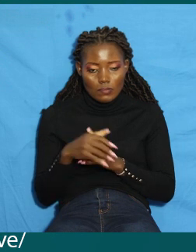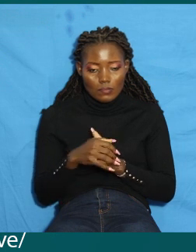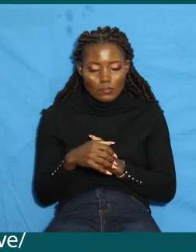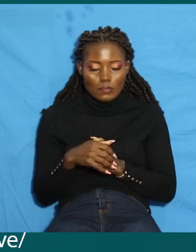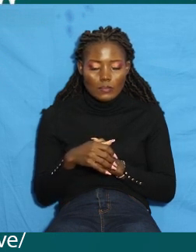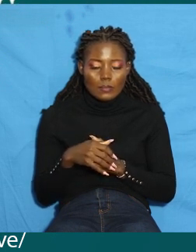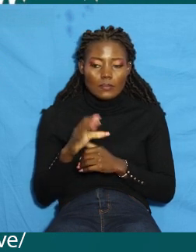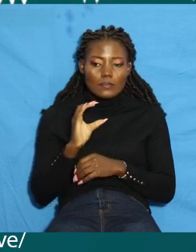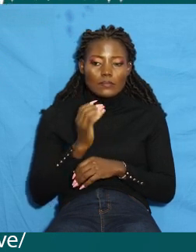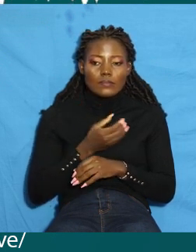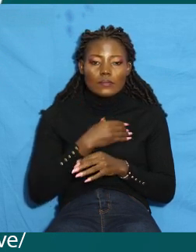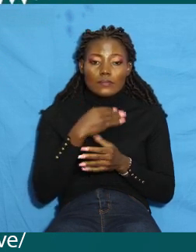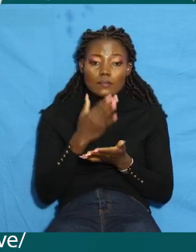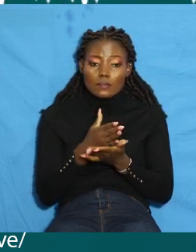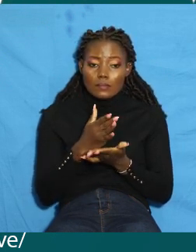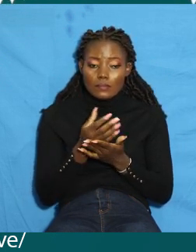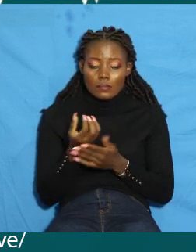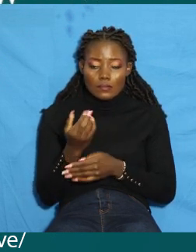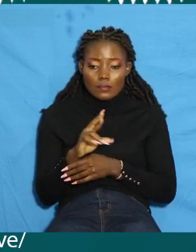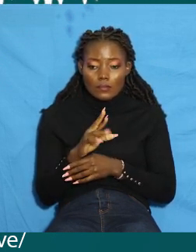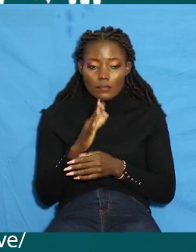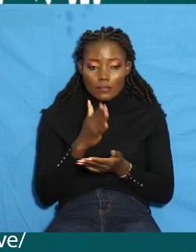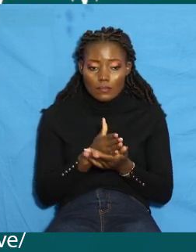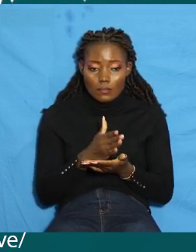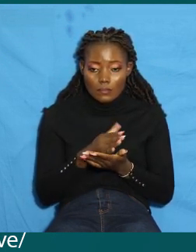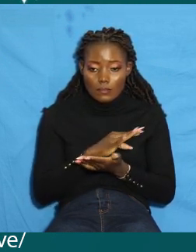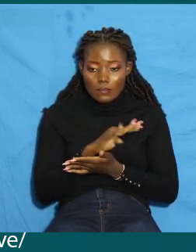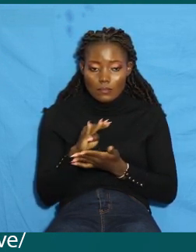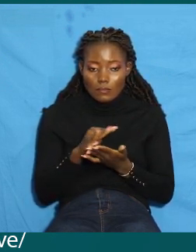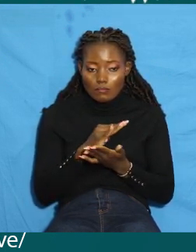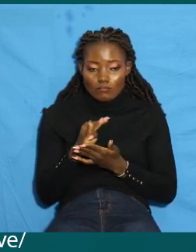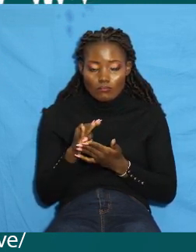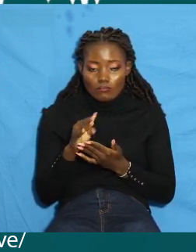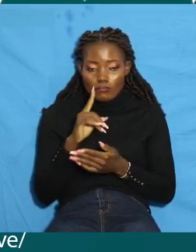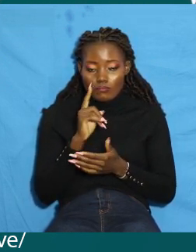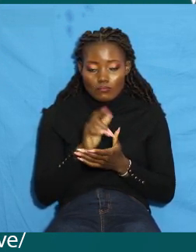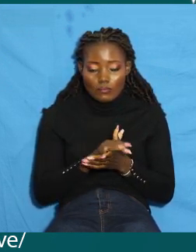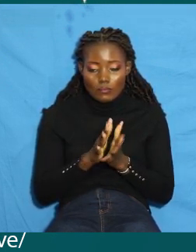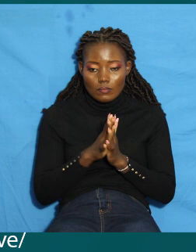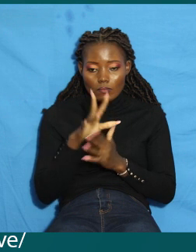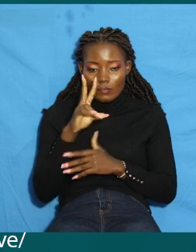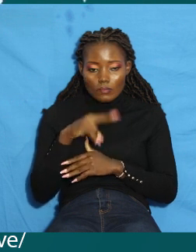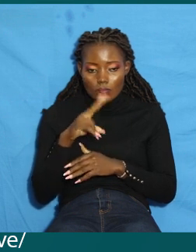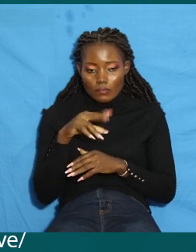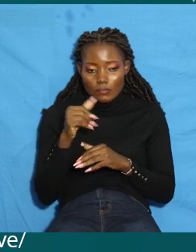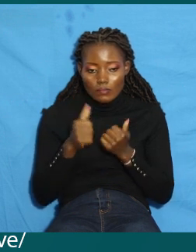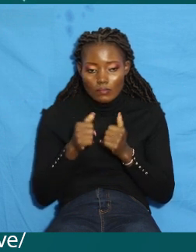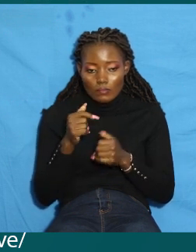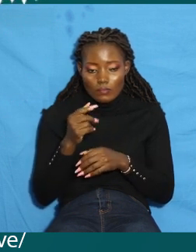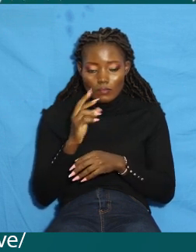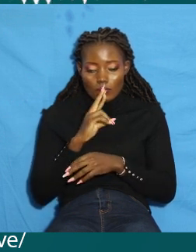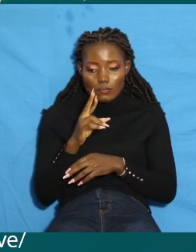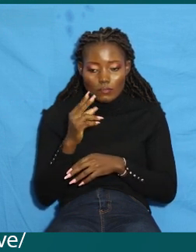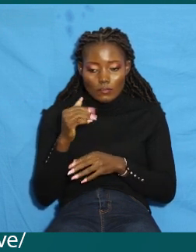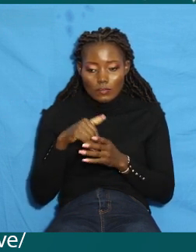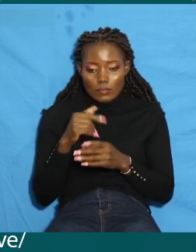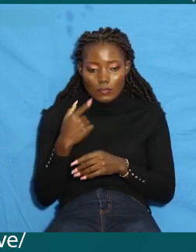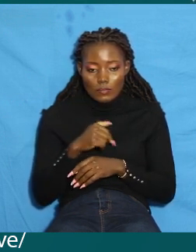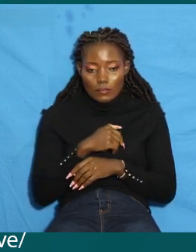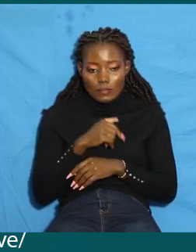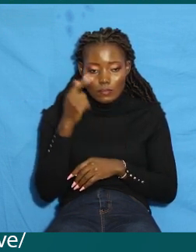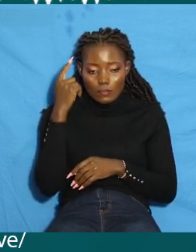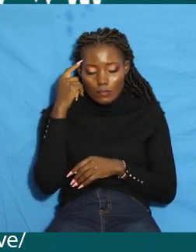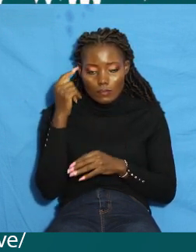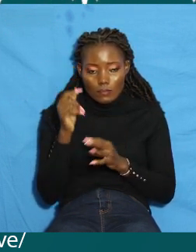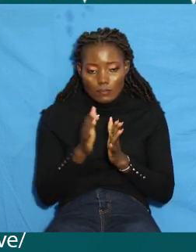Our truth or reality is based on our beliefs and attitudes, which are stored in our subconscious mind and manifested in our